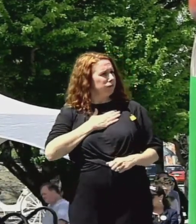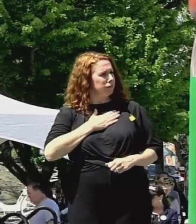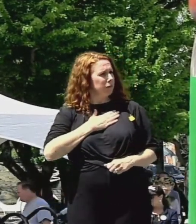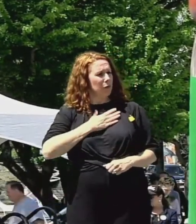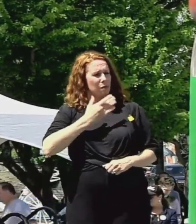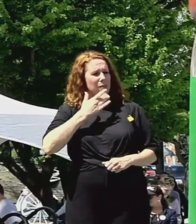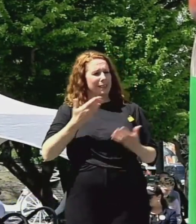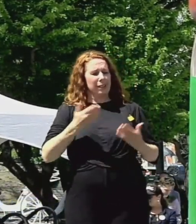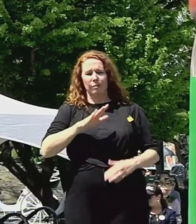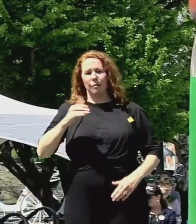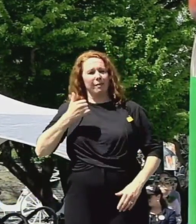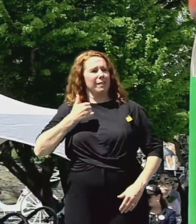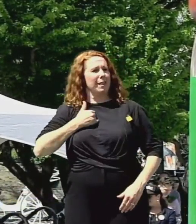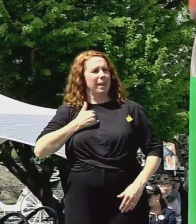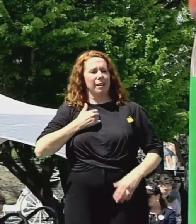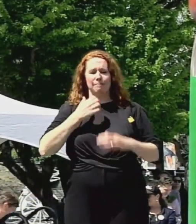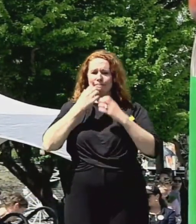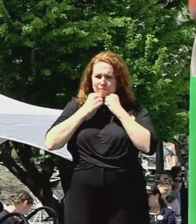nation, for Canada.